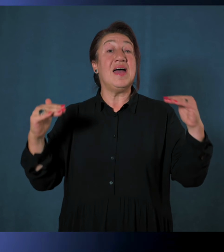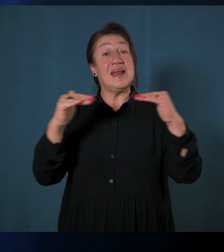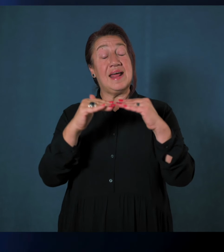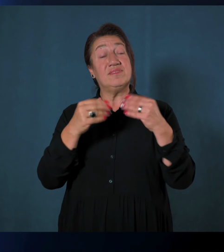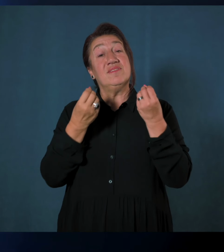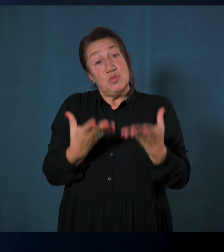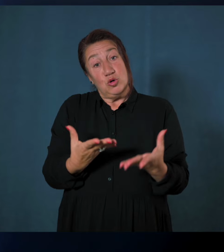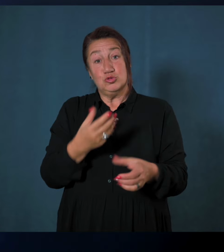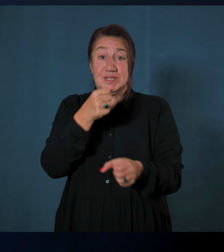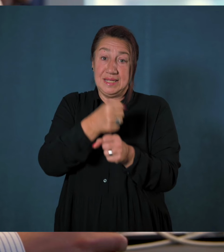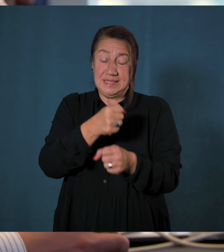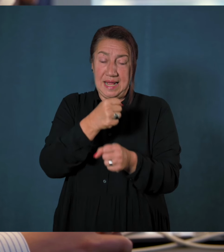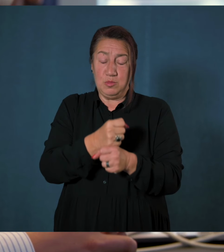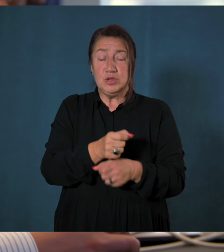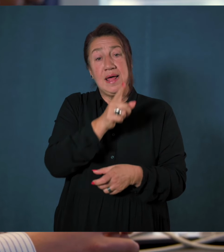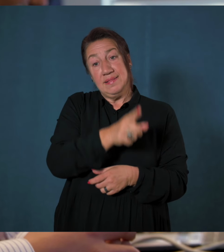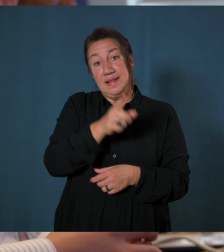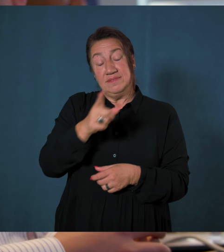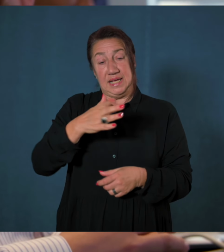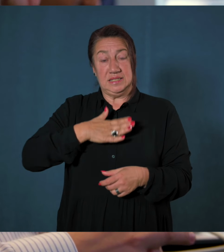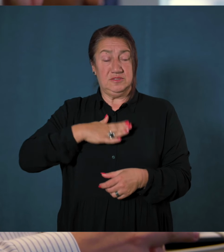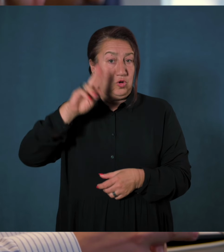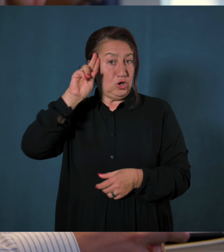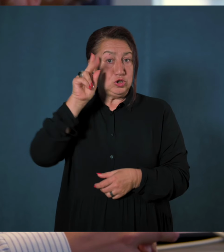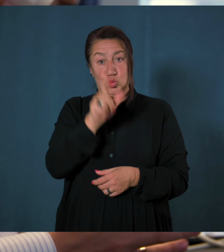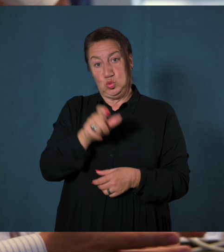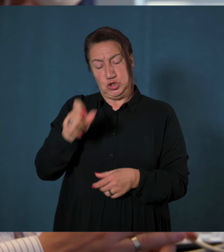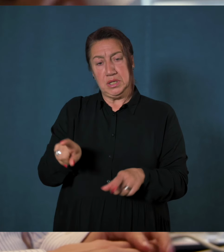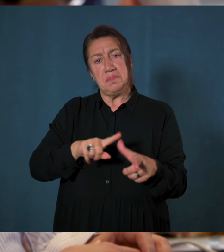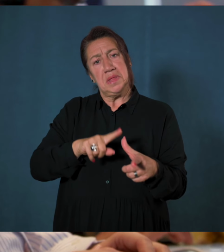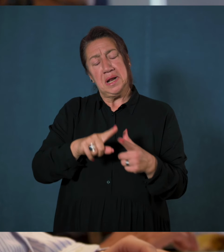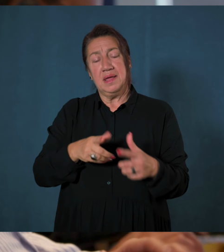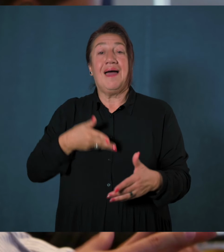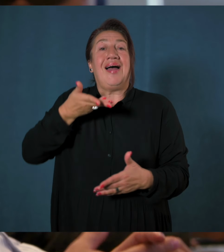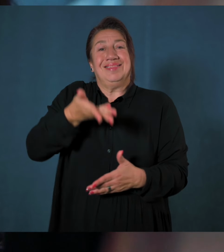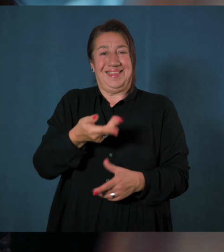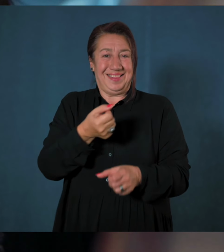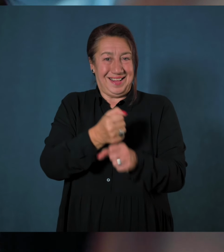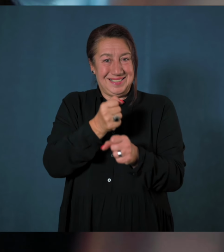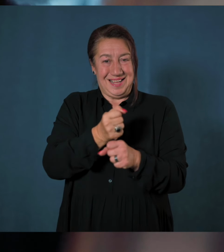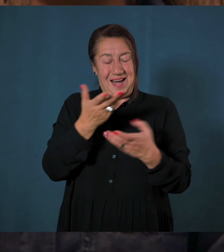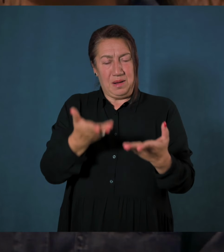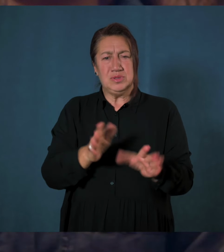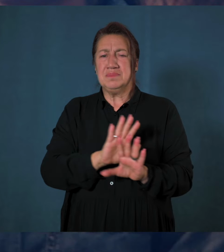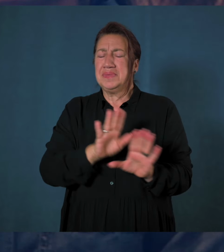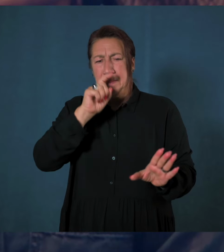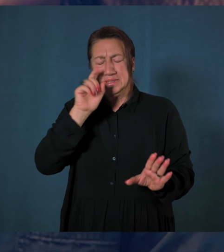HPE provides equal employment opportunity to any employee or applicant.